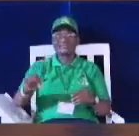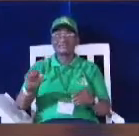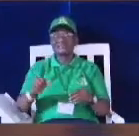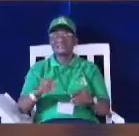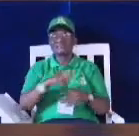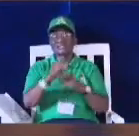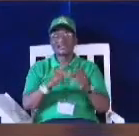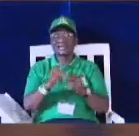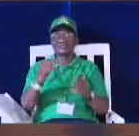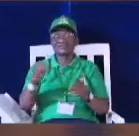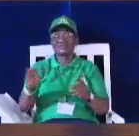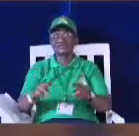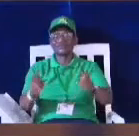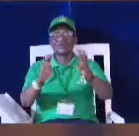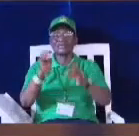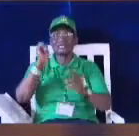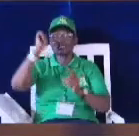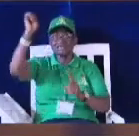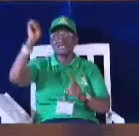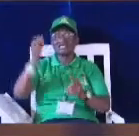choose.